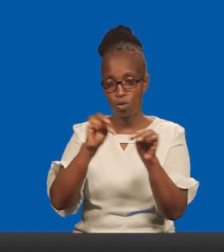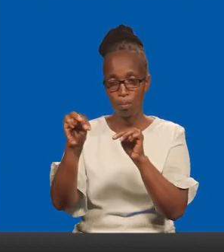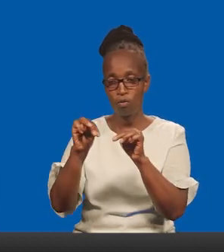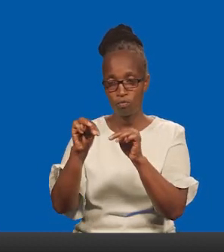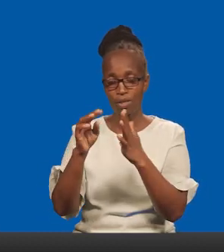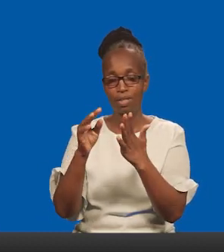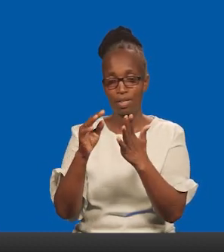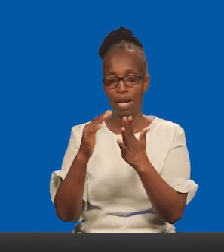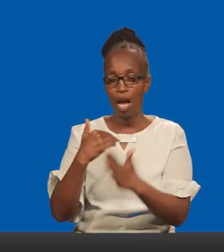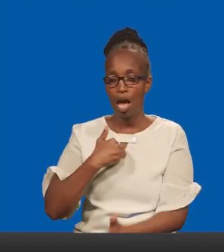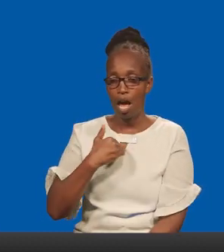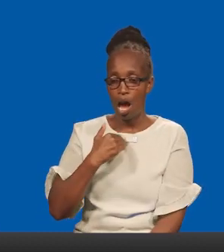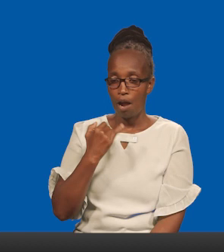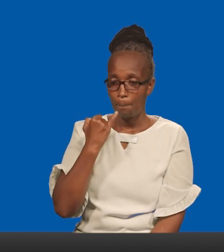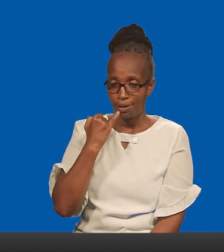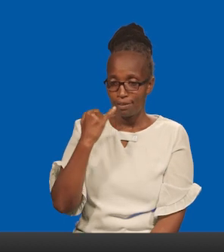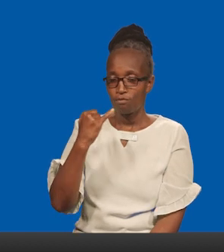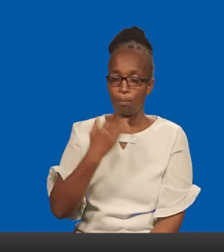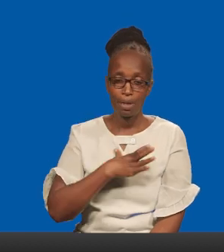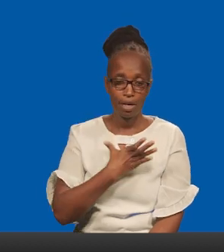We must now soldier on.